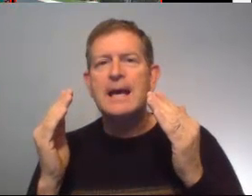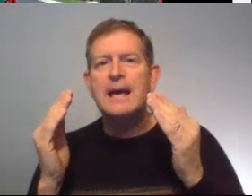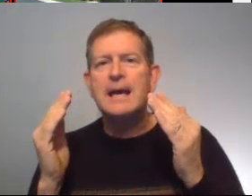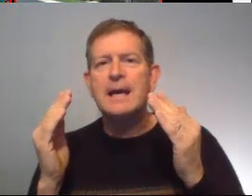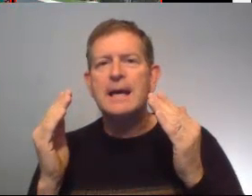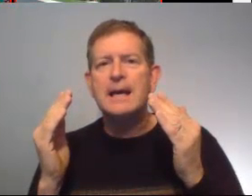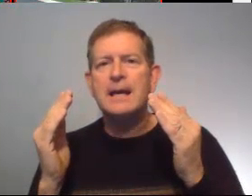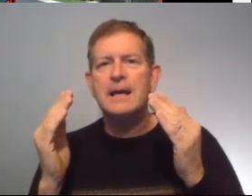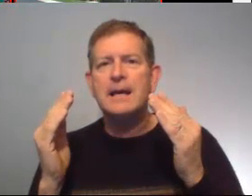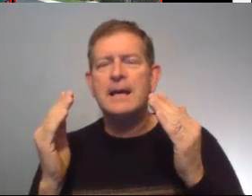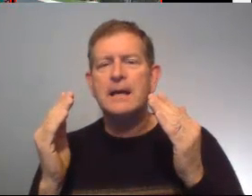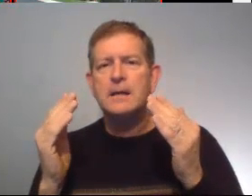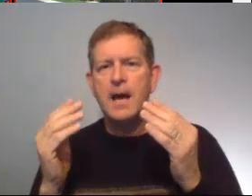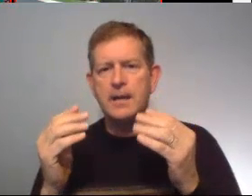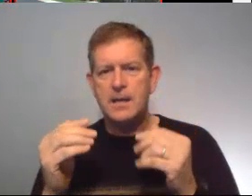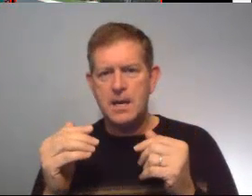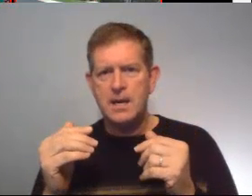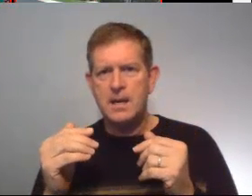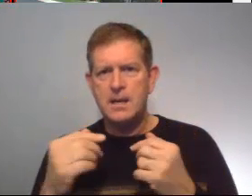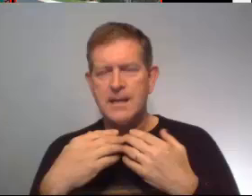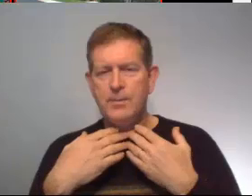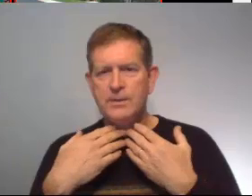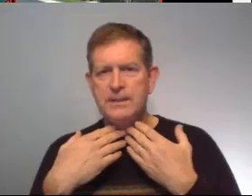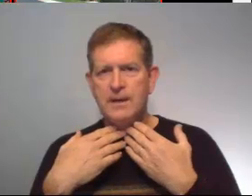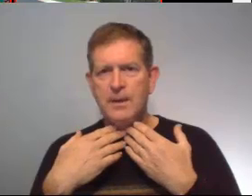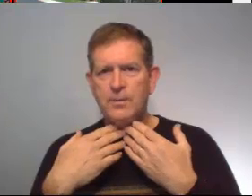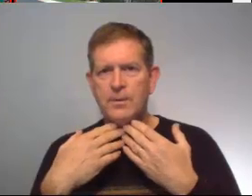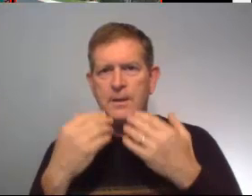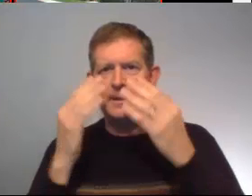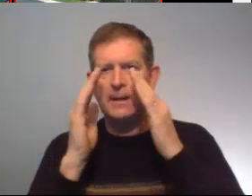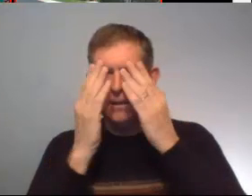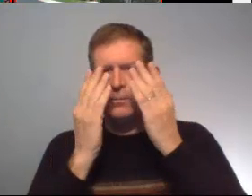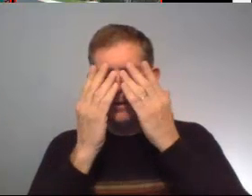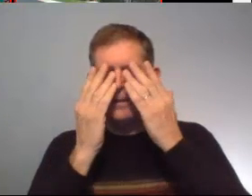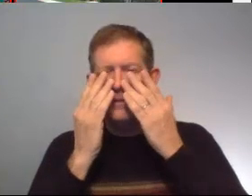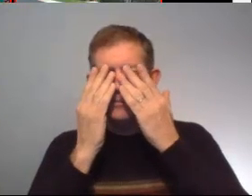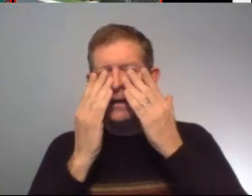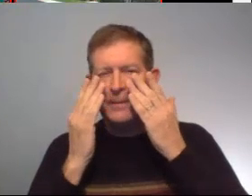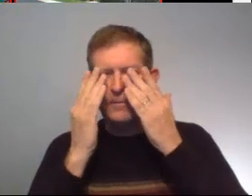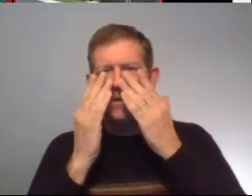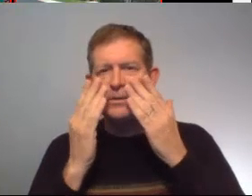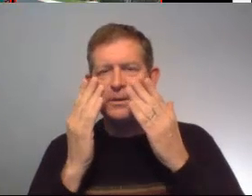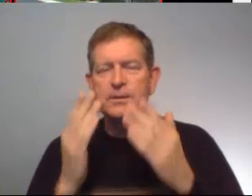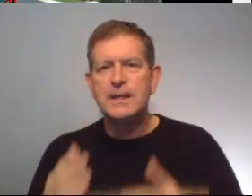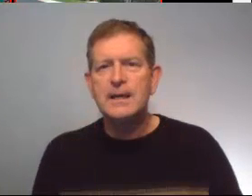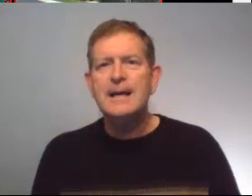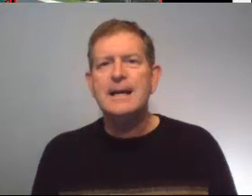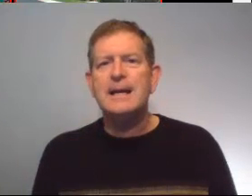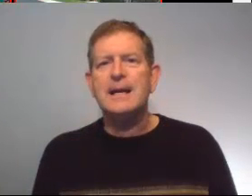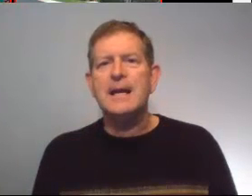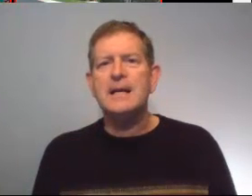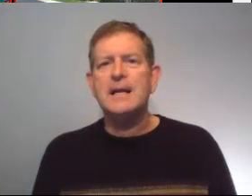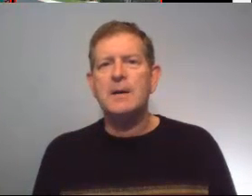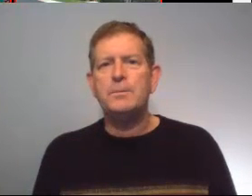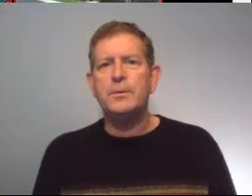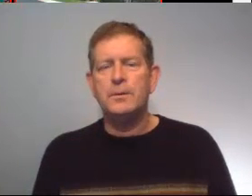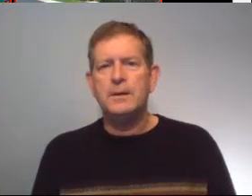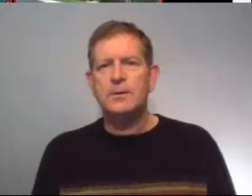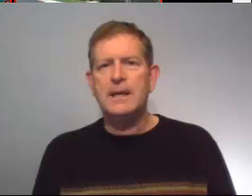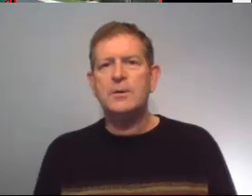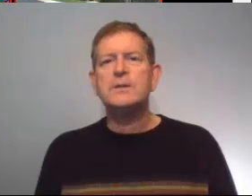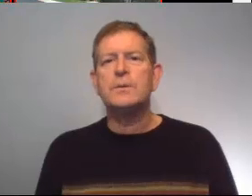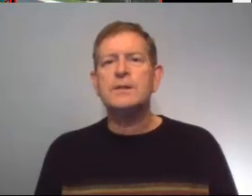saying not A. Not pronounce it down in my throat here, but more in this part of my face, you could say. El